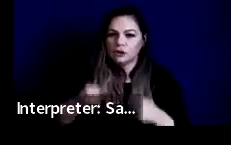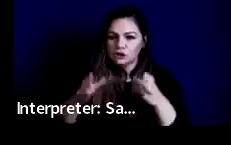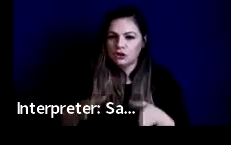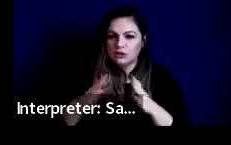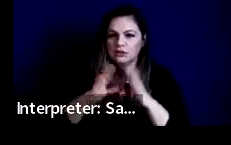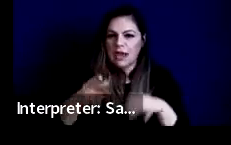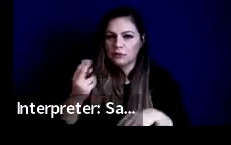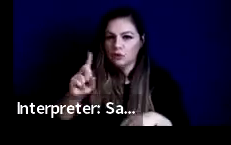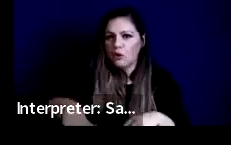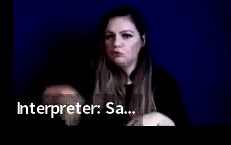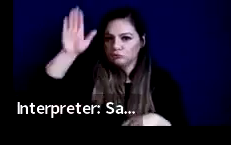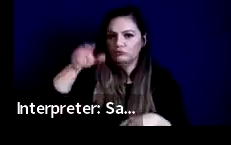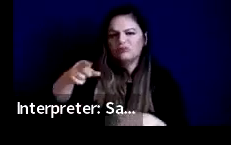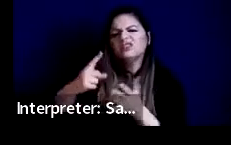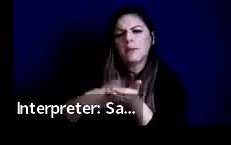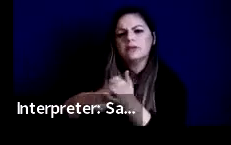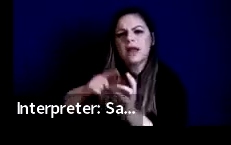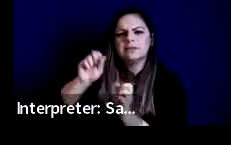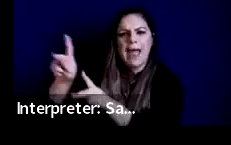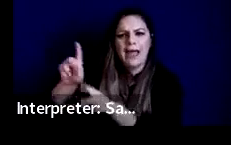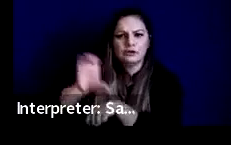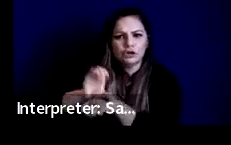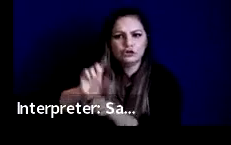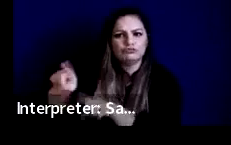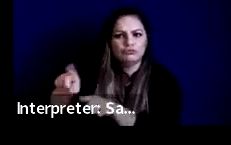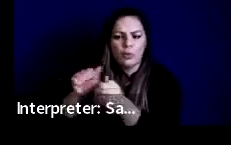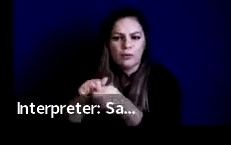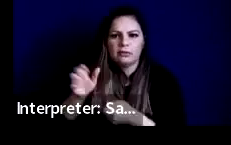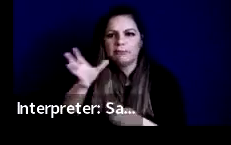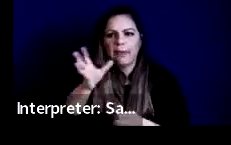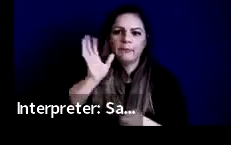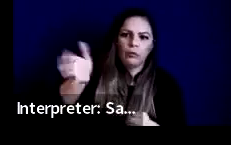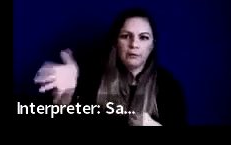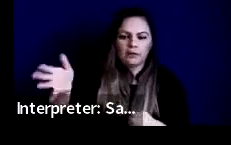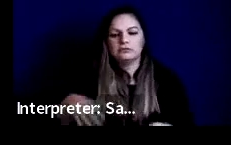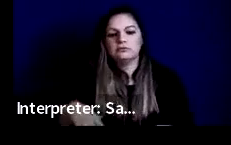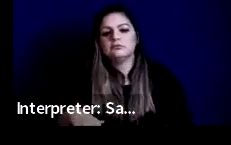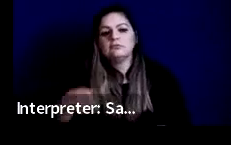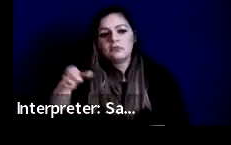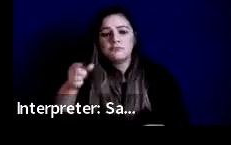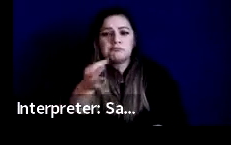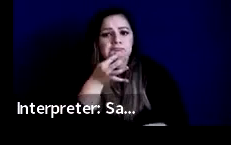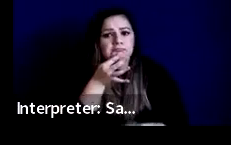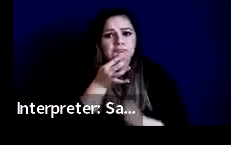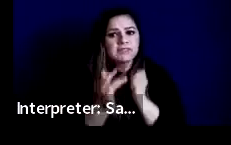when he can. He graduated high school. He's pretty tech literate. He spends a lot of time watching and